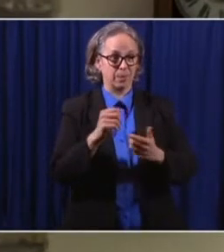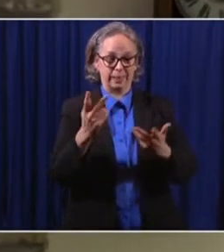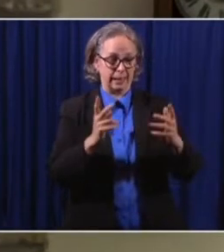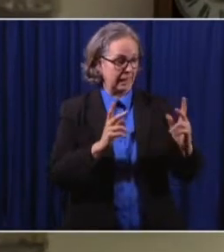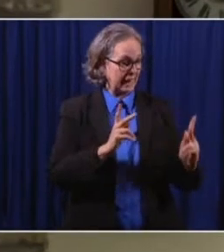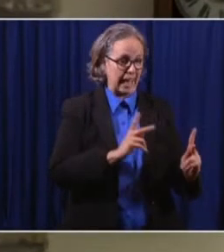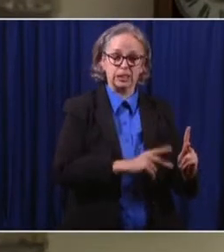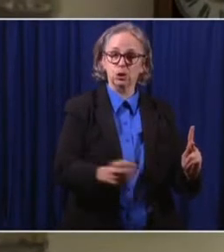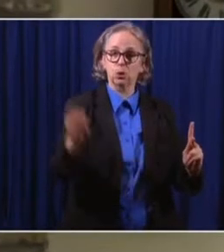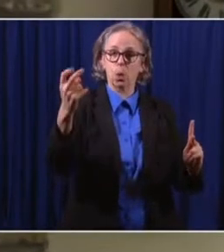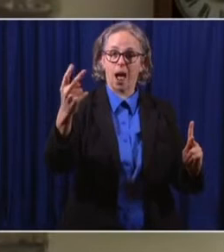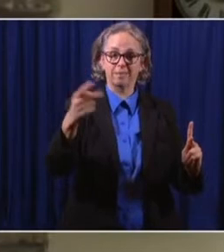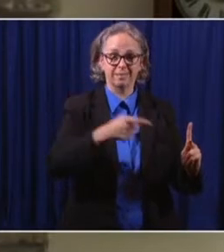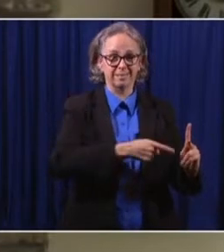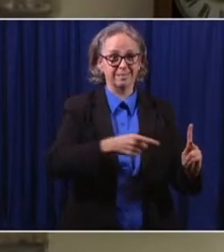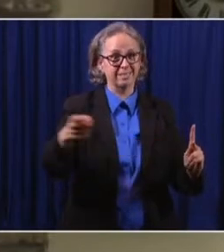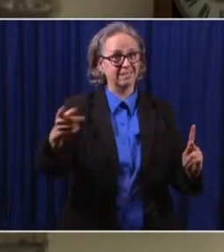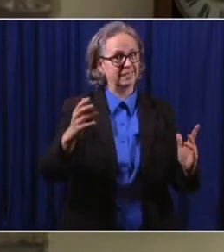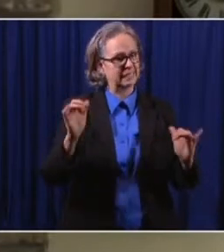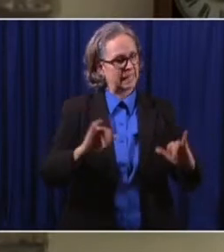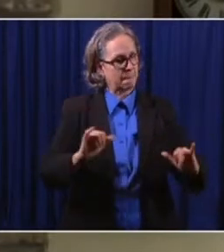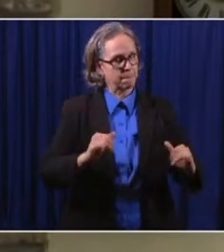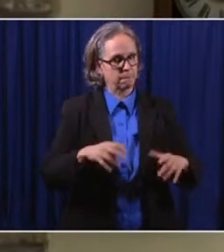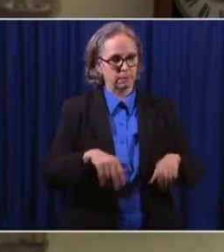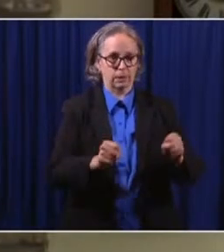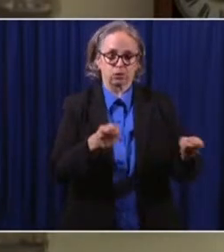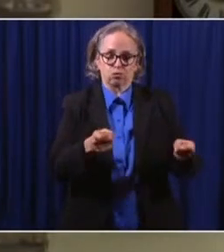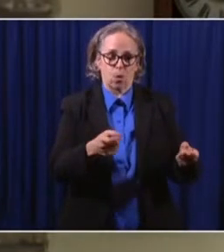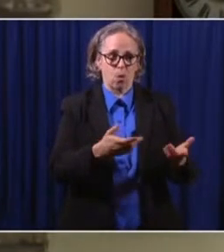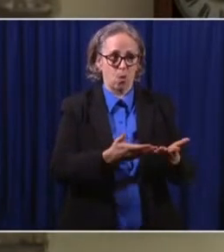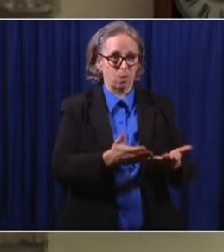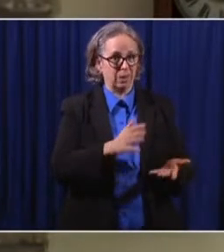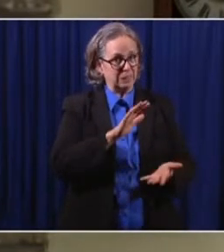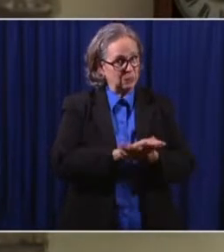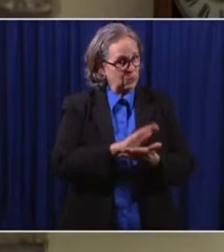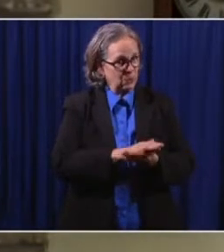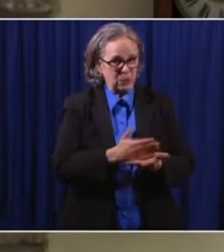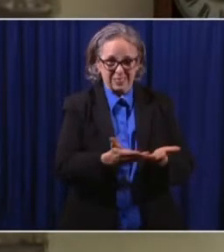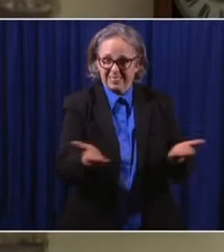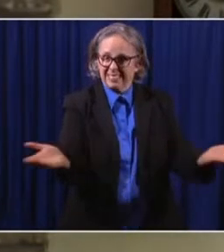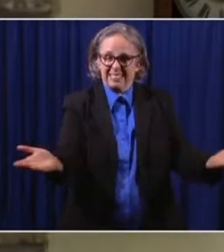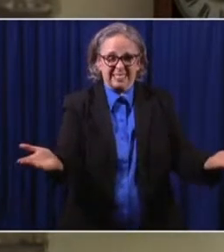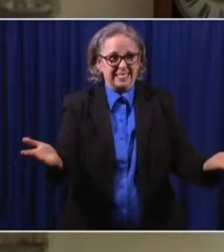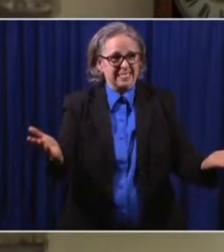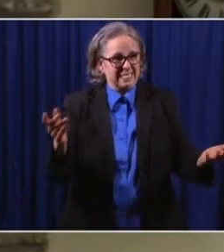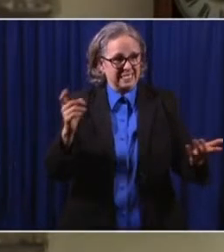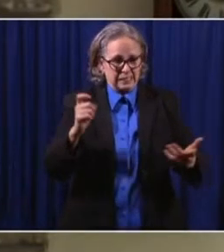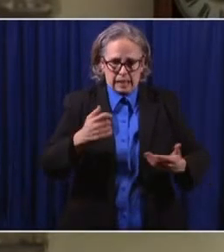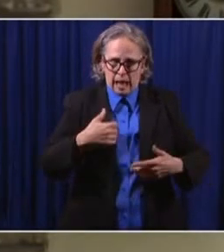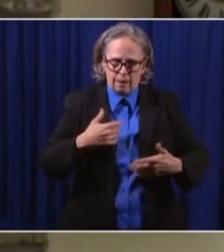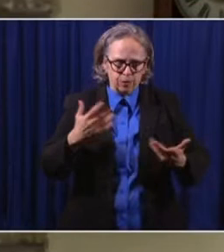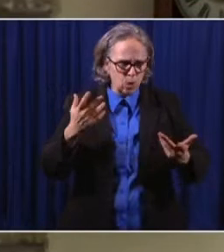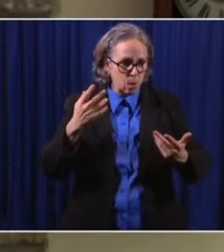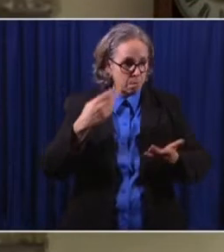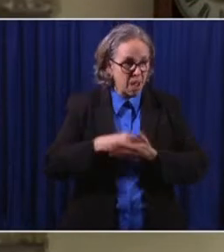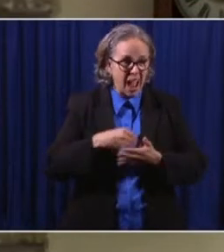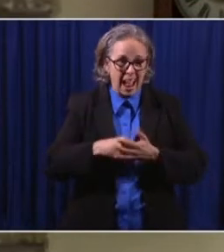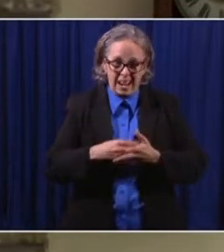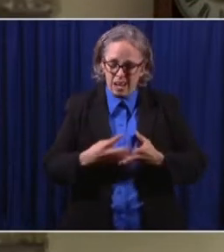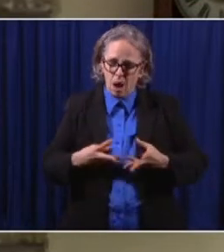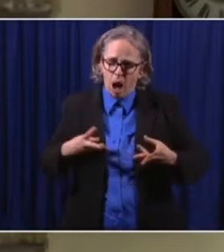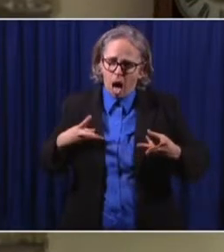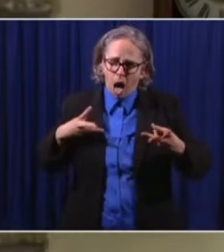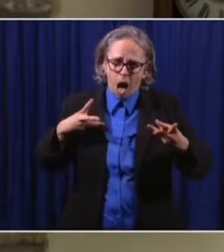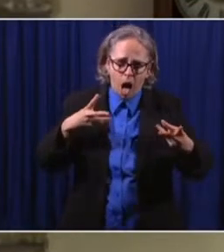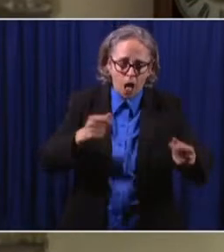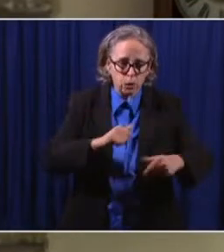and universities have spent a significant amount of money and time. I have every confidence that these kids are as safe as they could be,